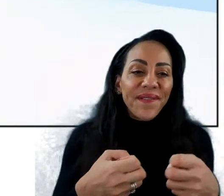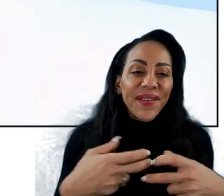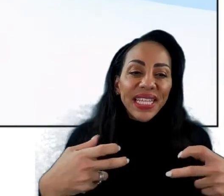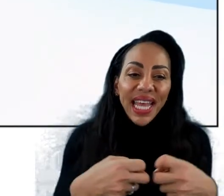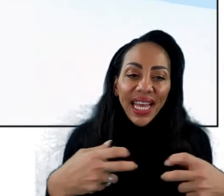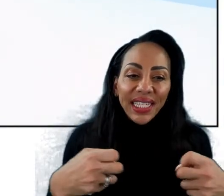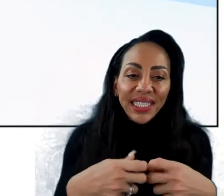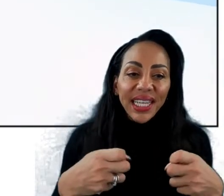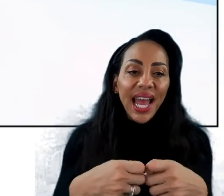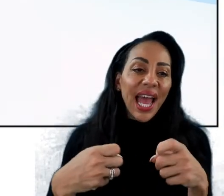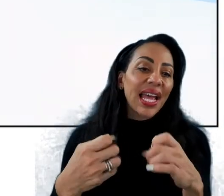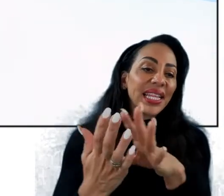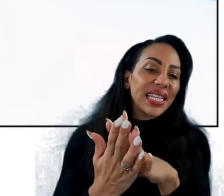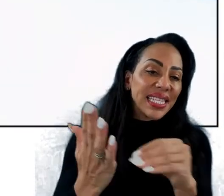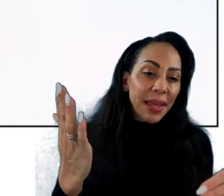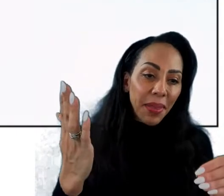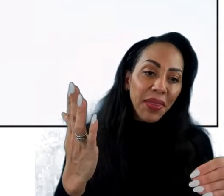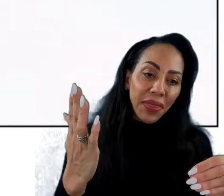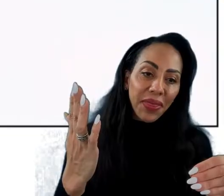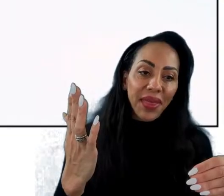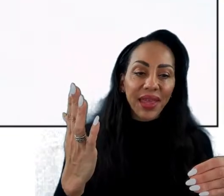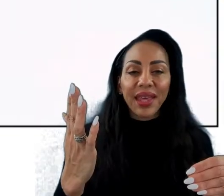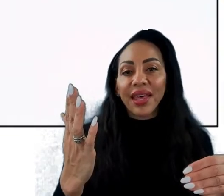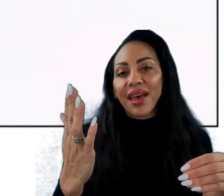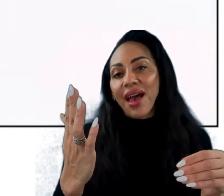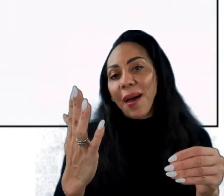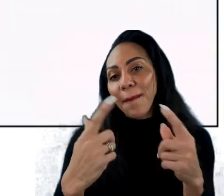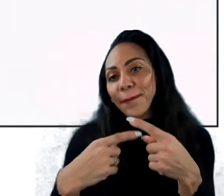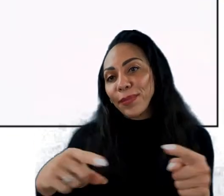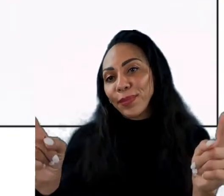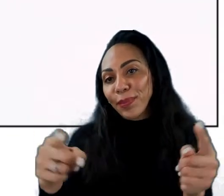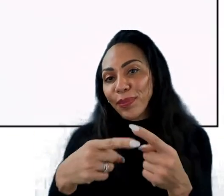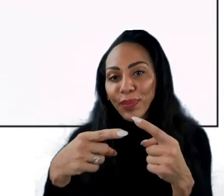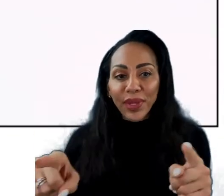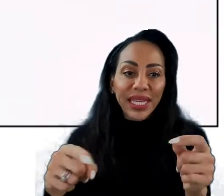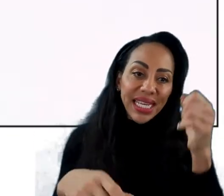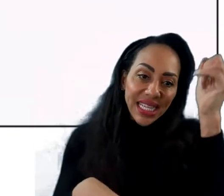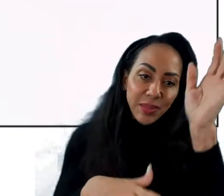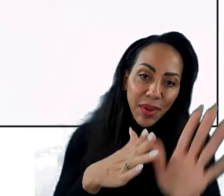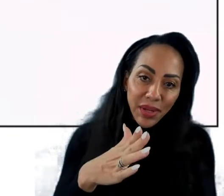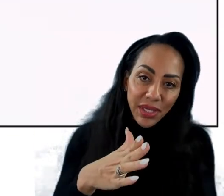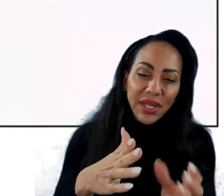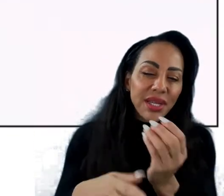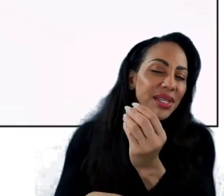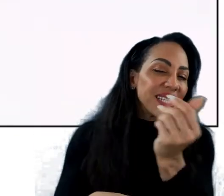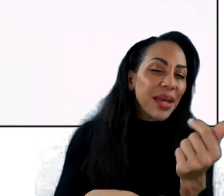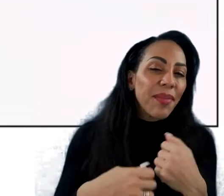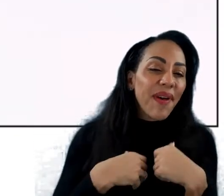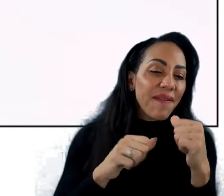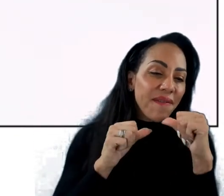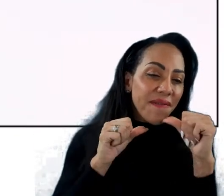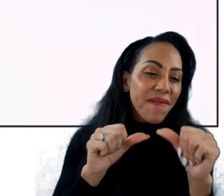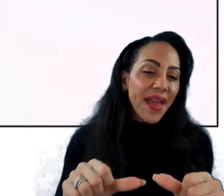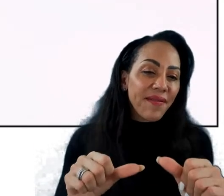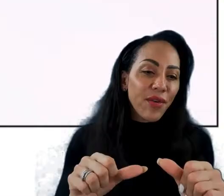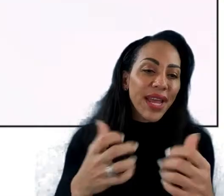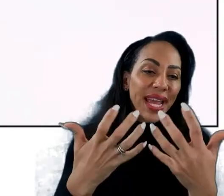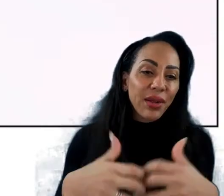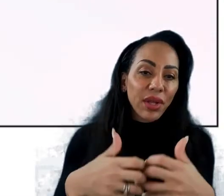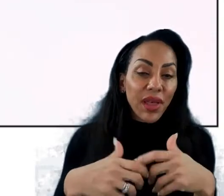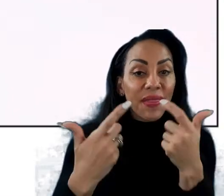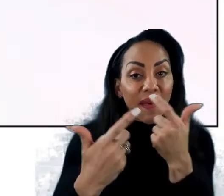experience. So we started to think about some of our most favourite instruments that we liked were all quite fun. They're not particularly